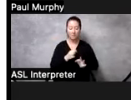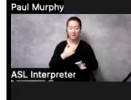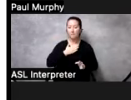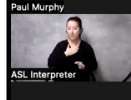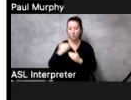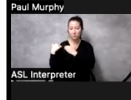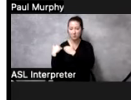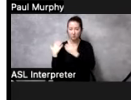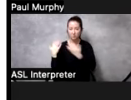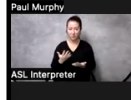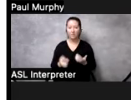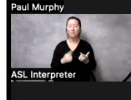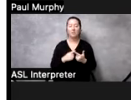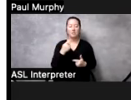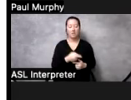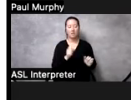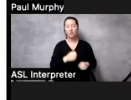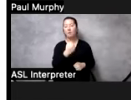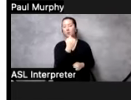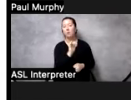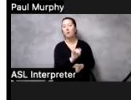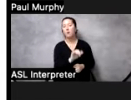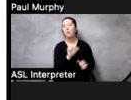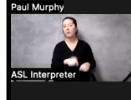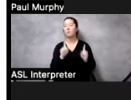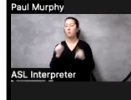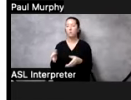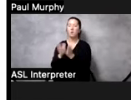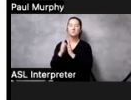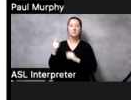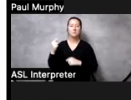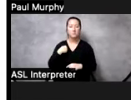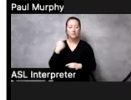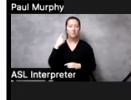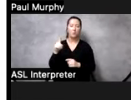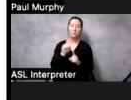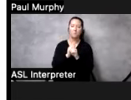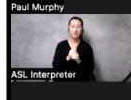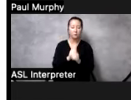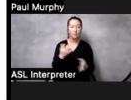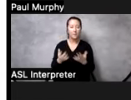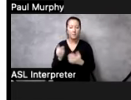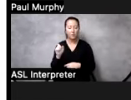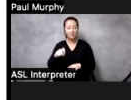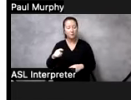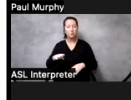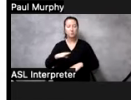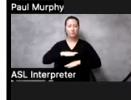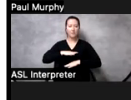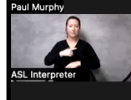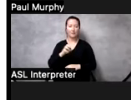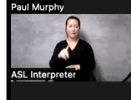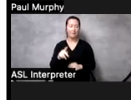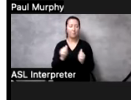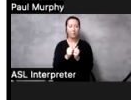are, then they understand what they can come to me for as far as mentorship, or where they might need to fill in the gap with another mentor that